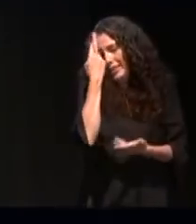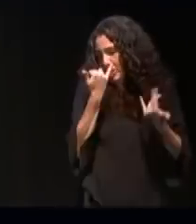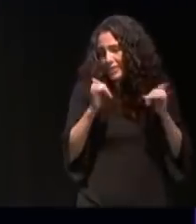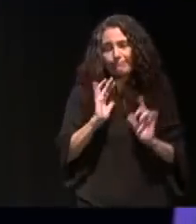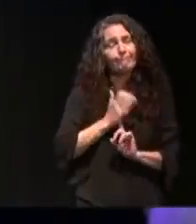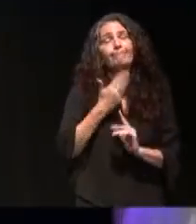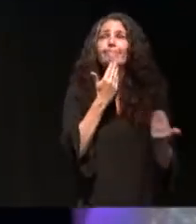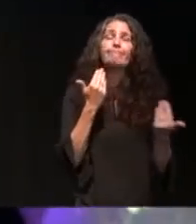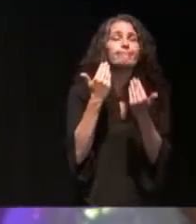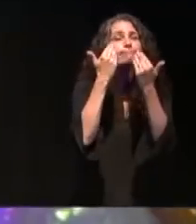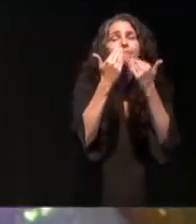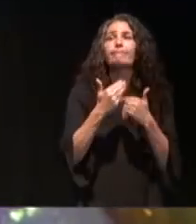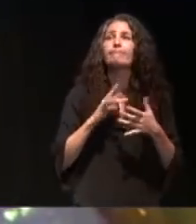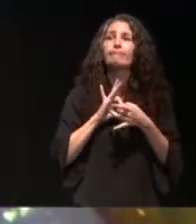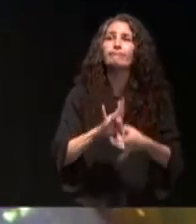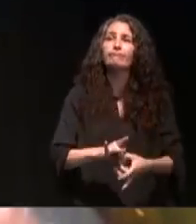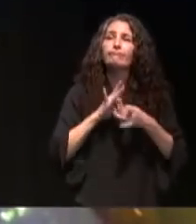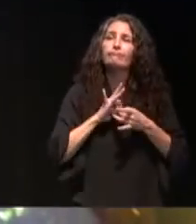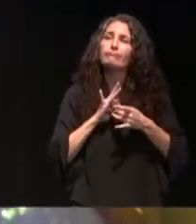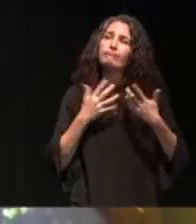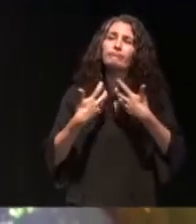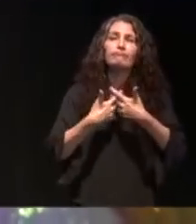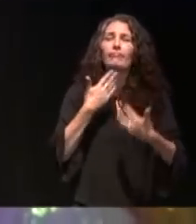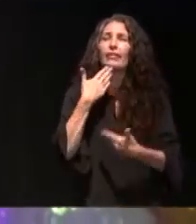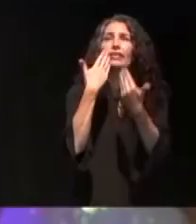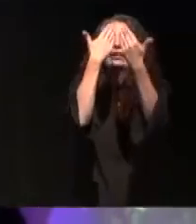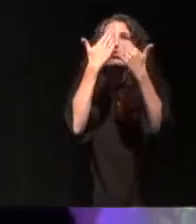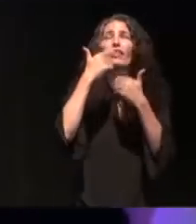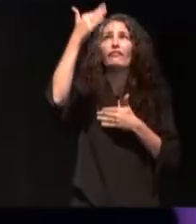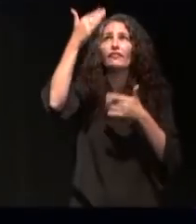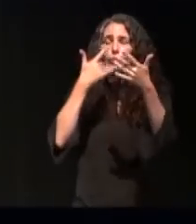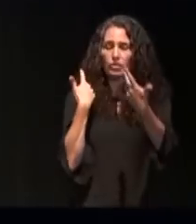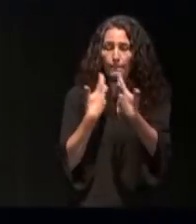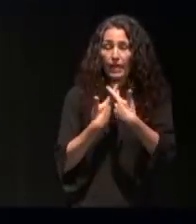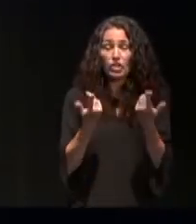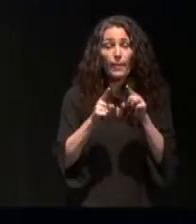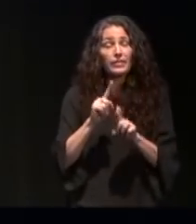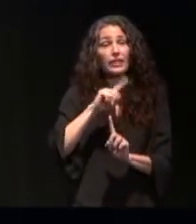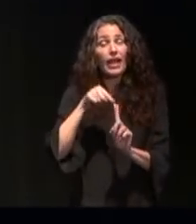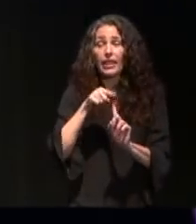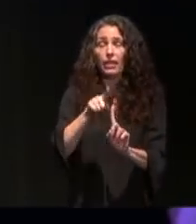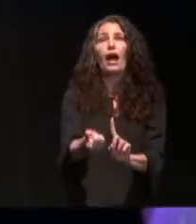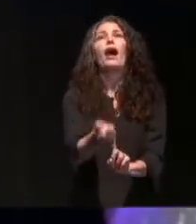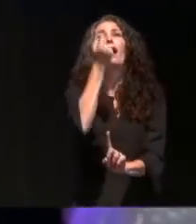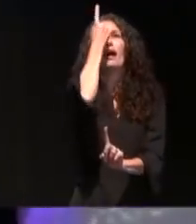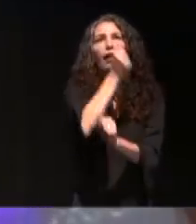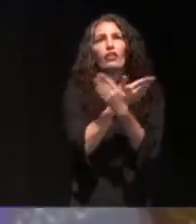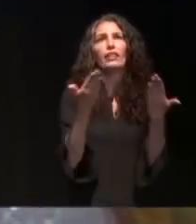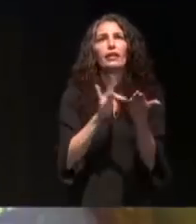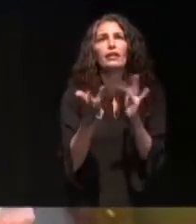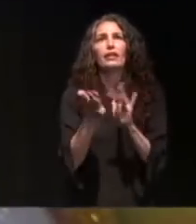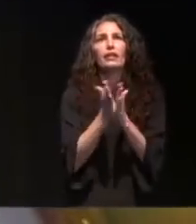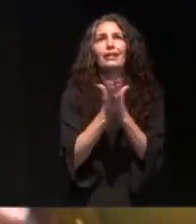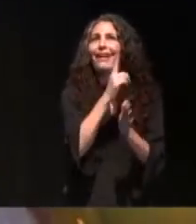your gratitude, in the feeling tone of connection, in the feeling tone of thankfulness, vibrational match happens, and then you'll understand the scripture that